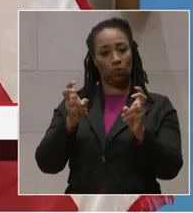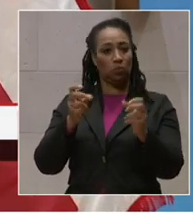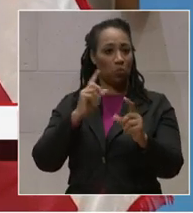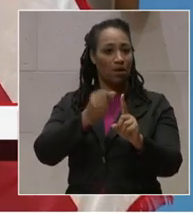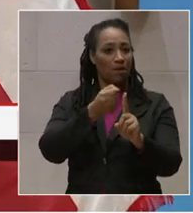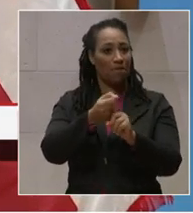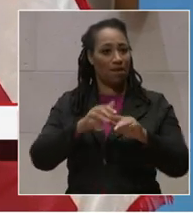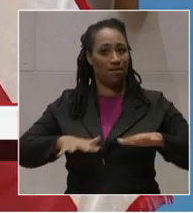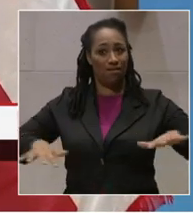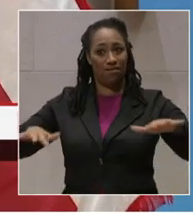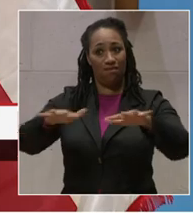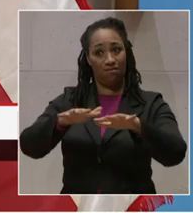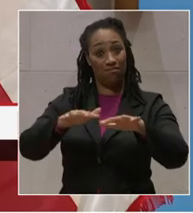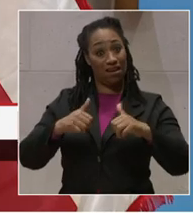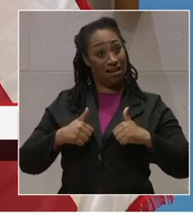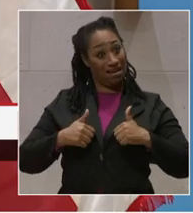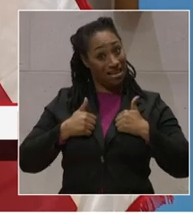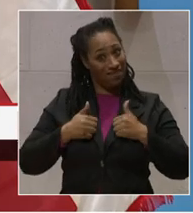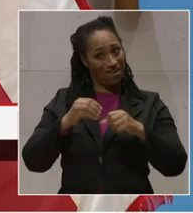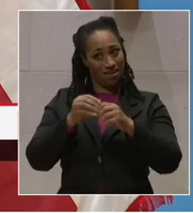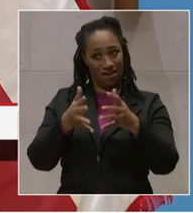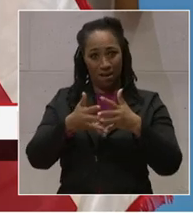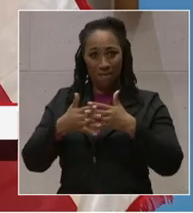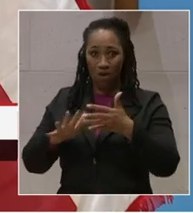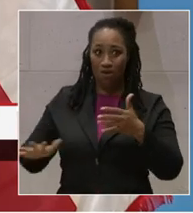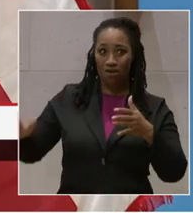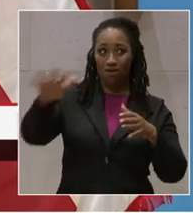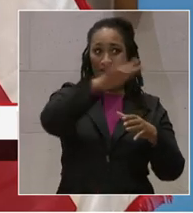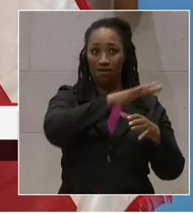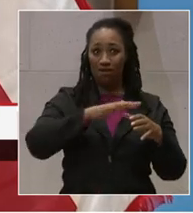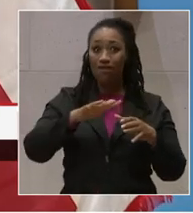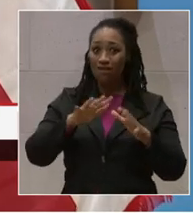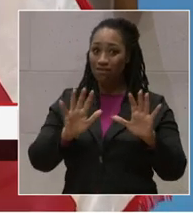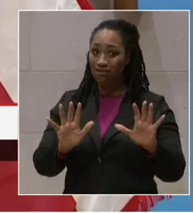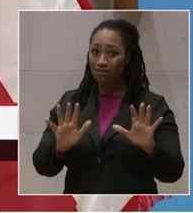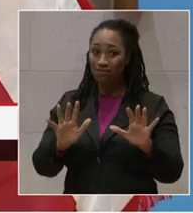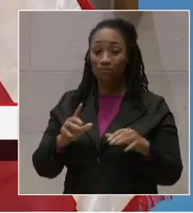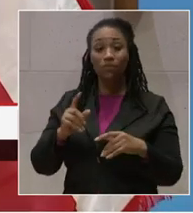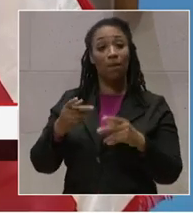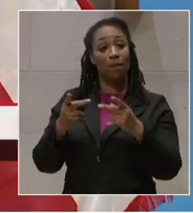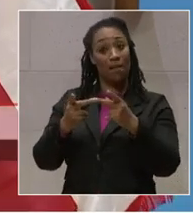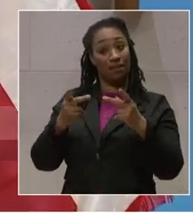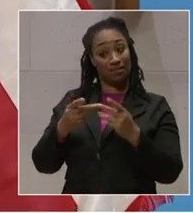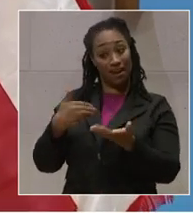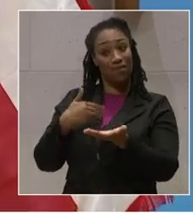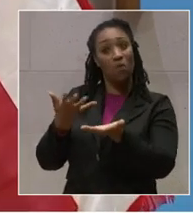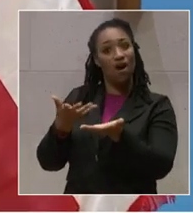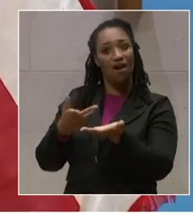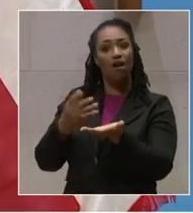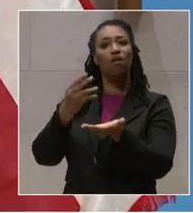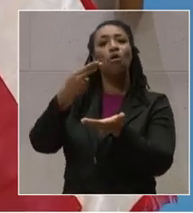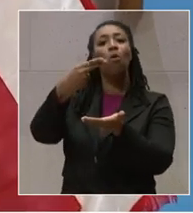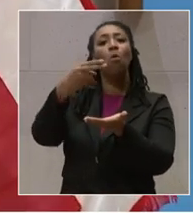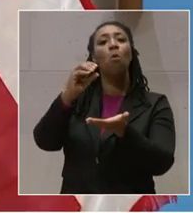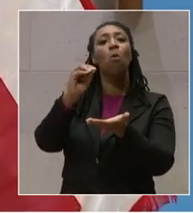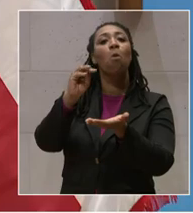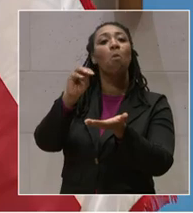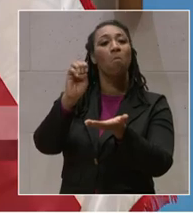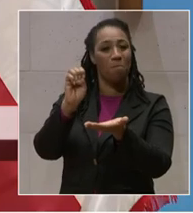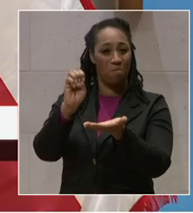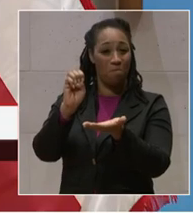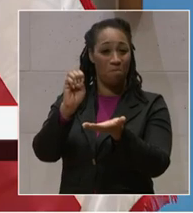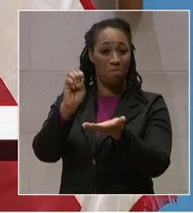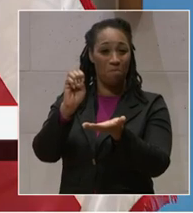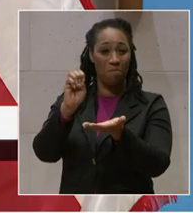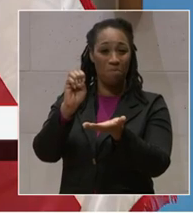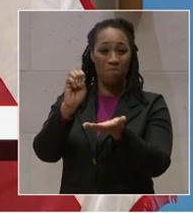America who desires to have a place that they can call home, a place with a rooftop that's safe